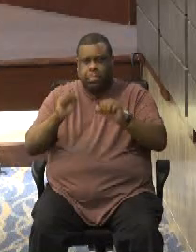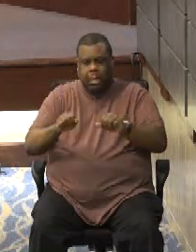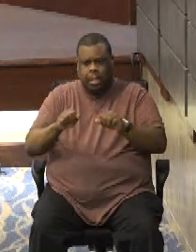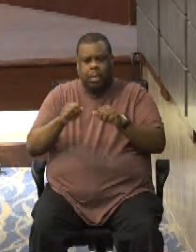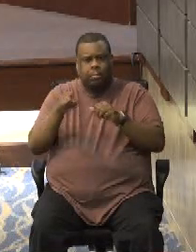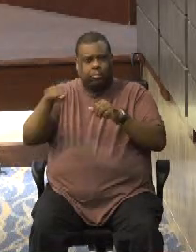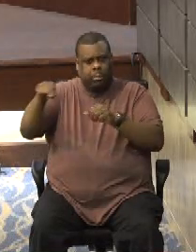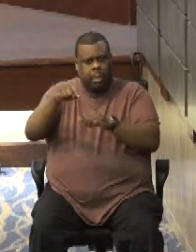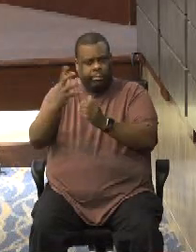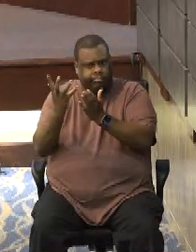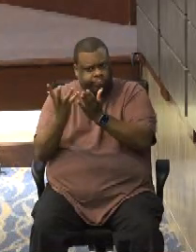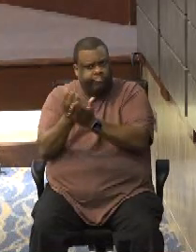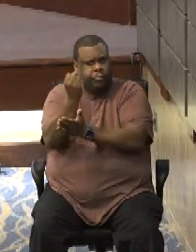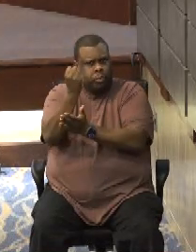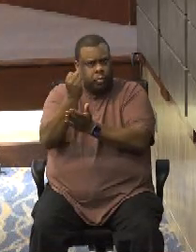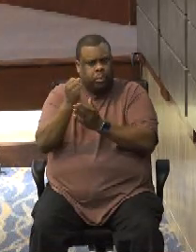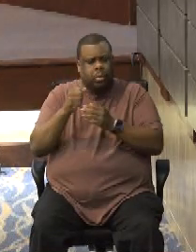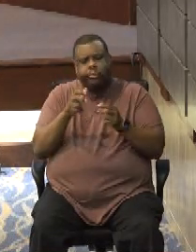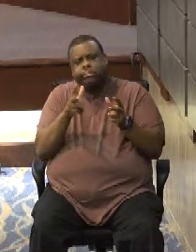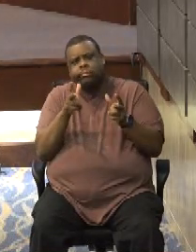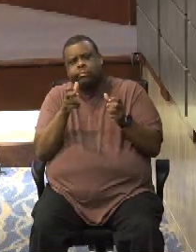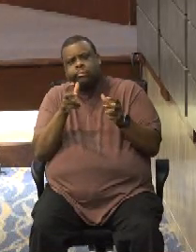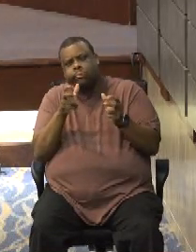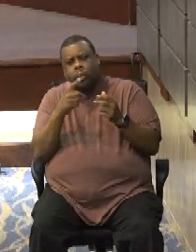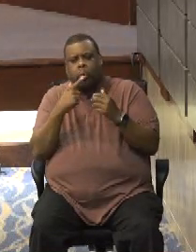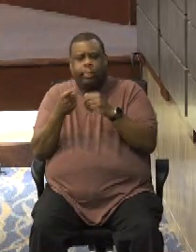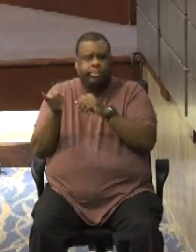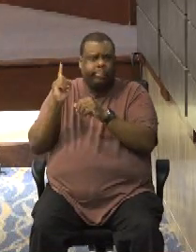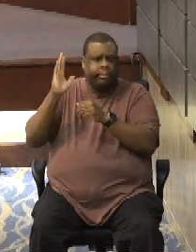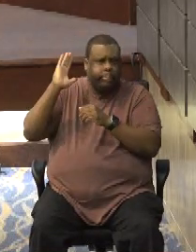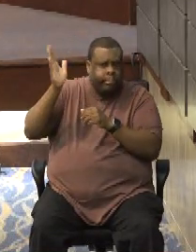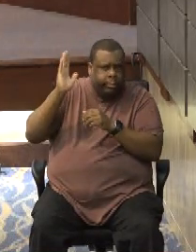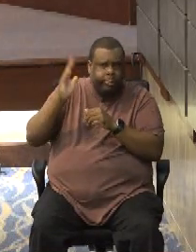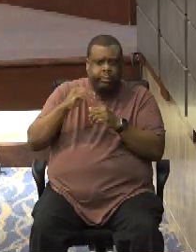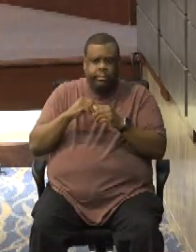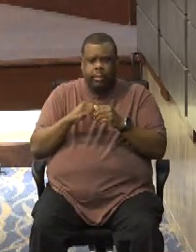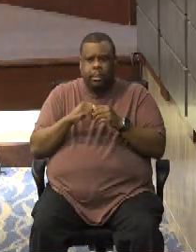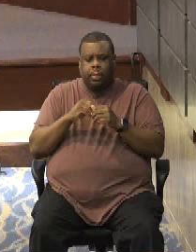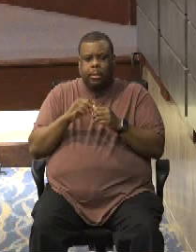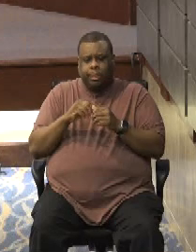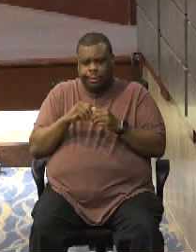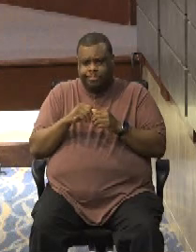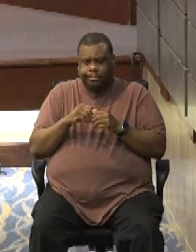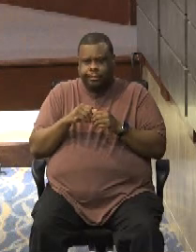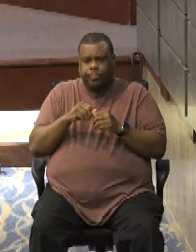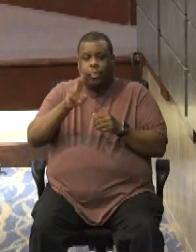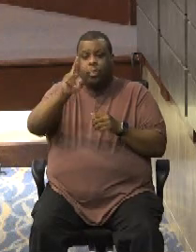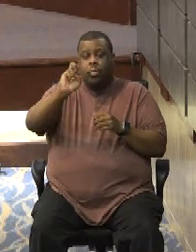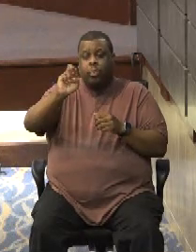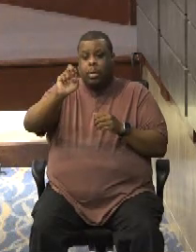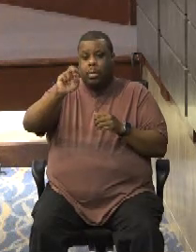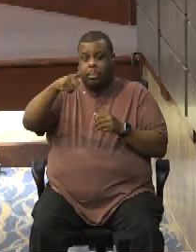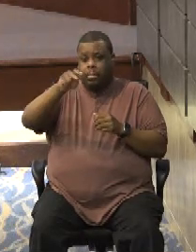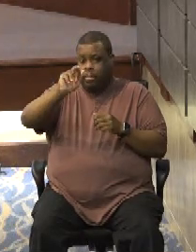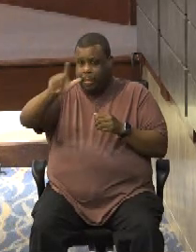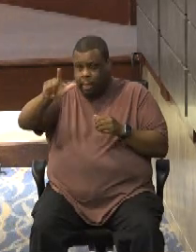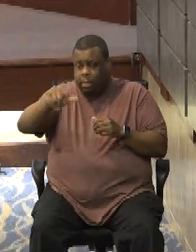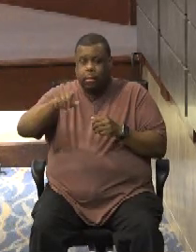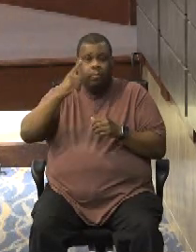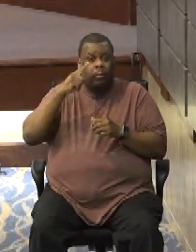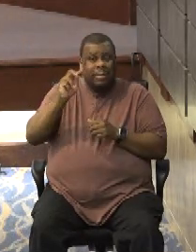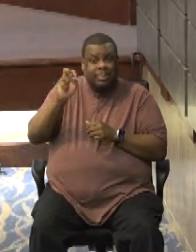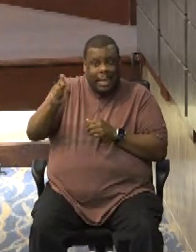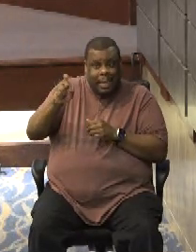the opportunity to be heard regarding an adoption, amendment, repeal, or reauthorization of tax